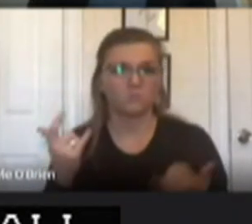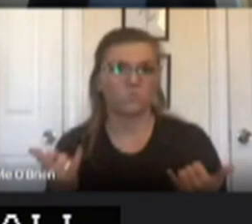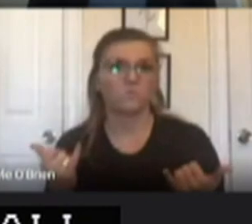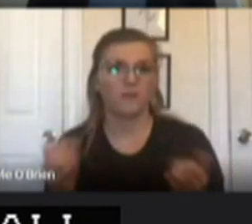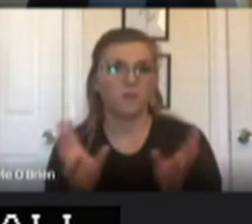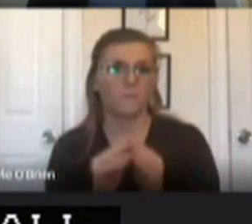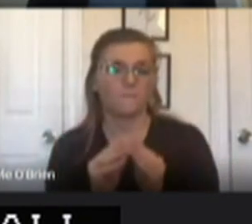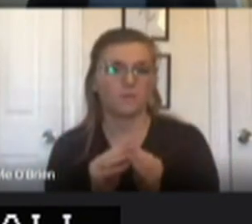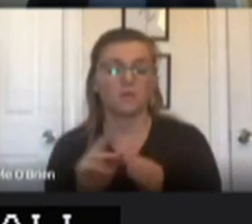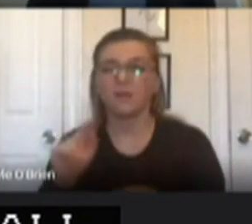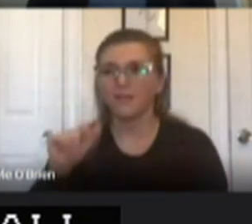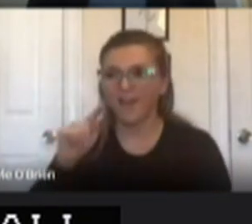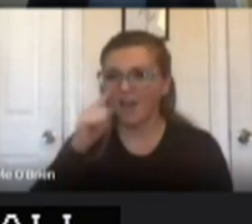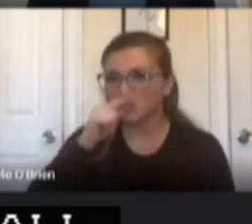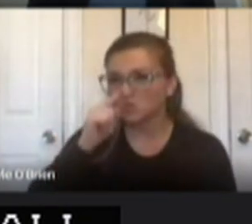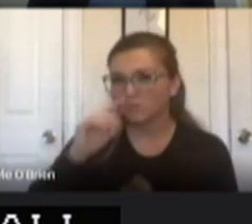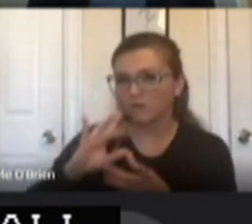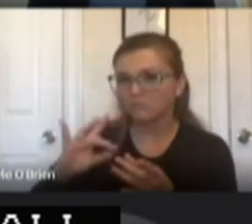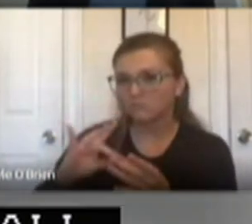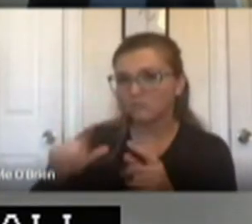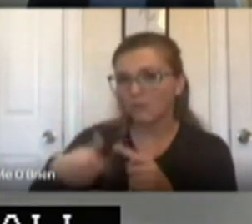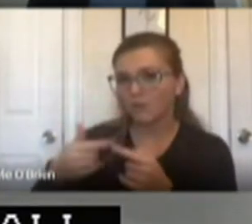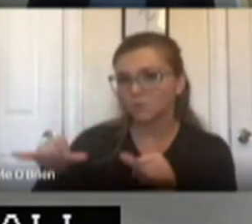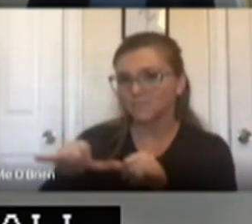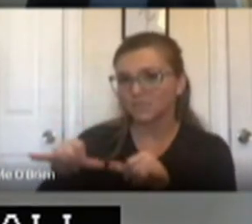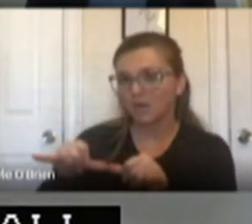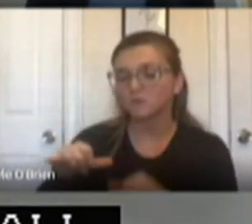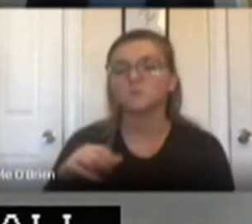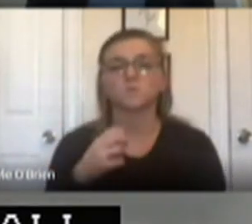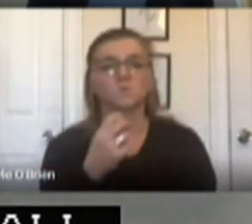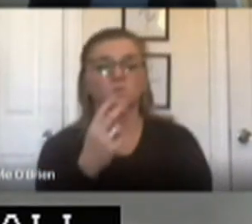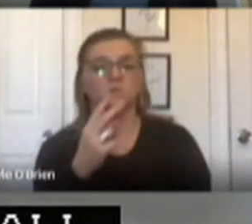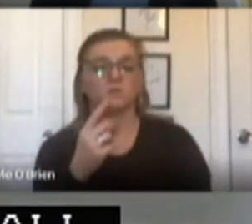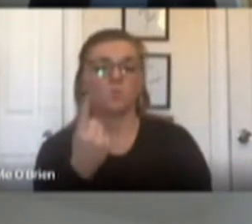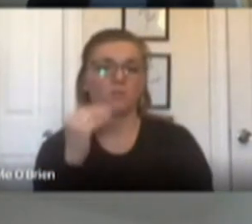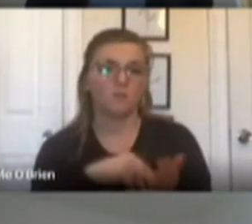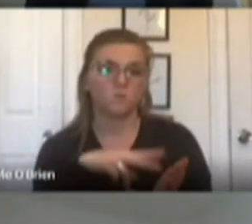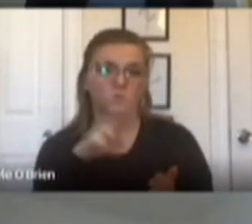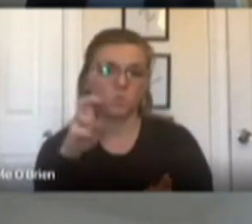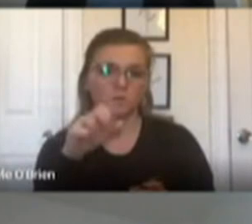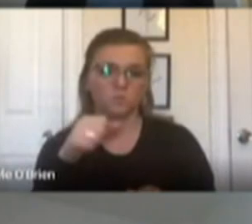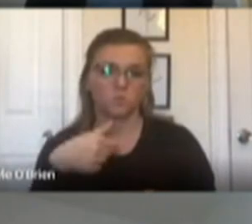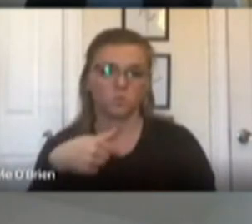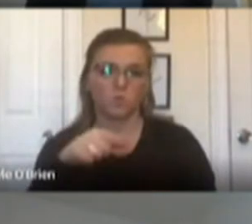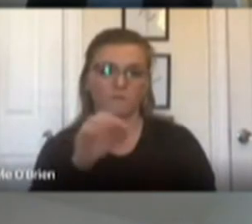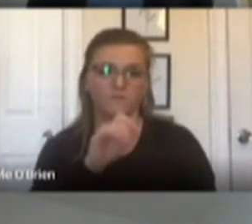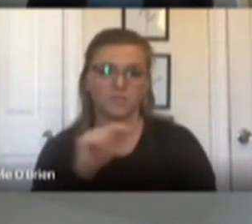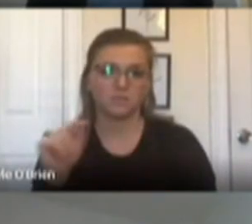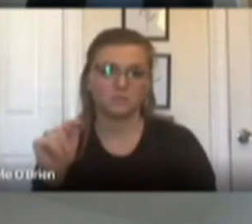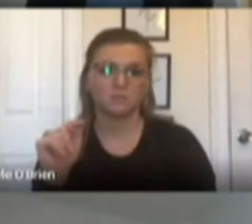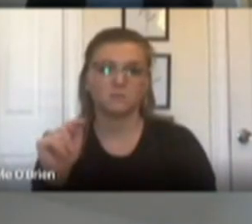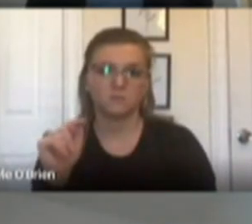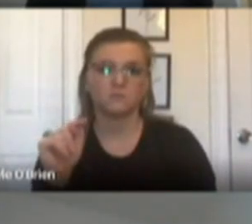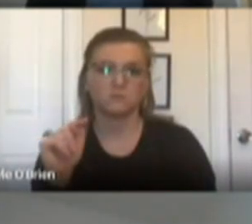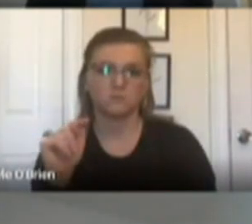can you chime in with the size of that space? Yeah, it's about 1,200 square feet. Thank you.